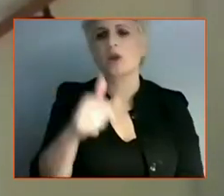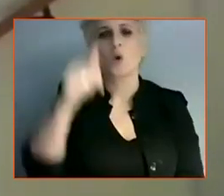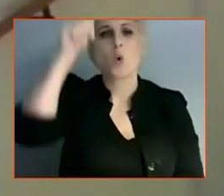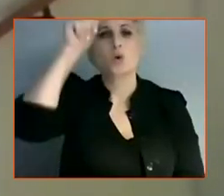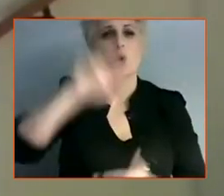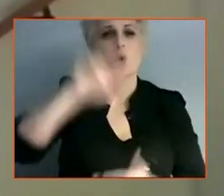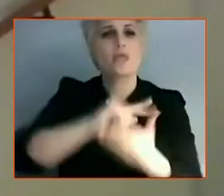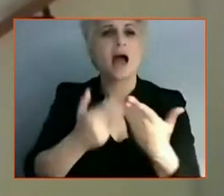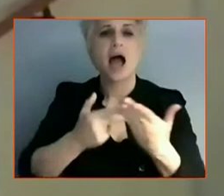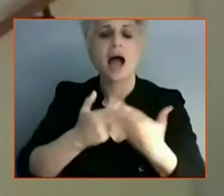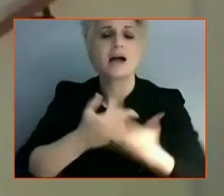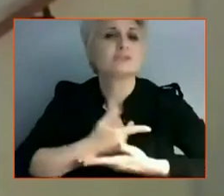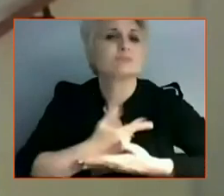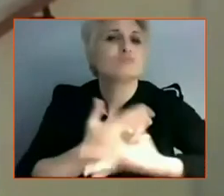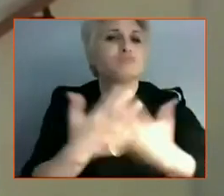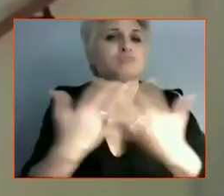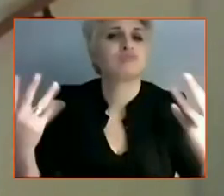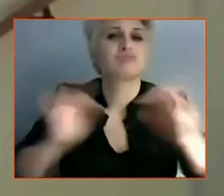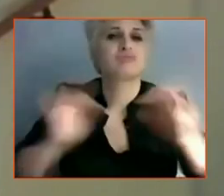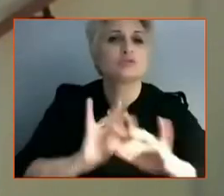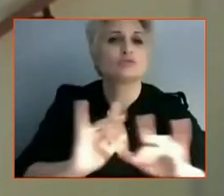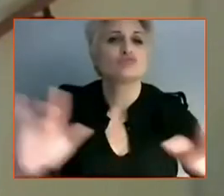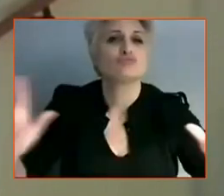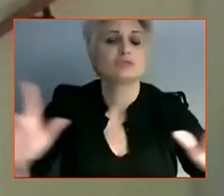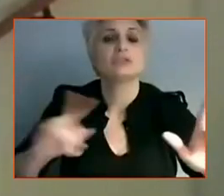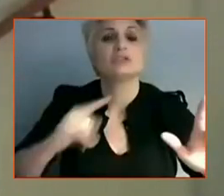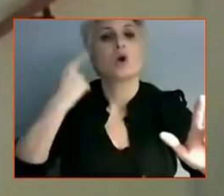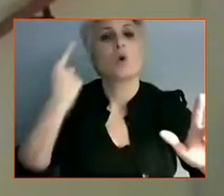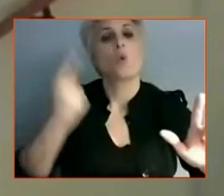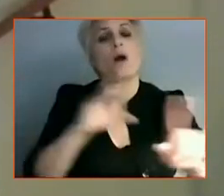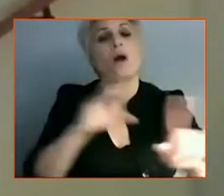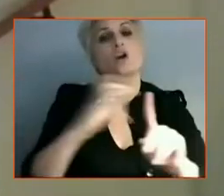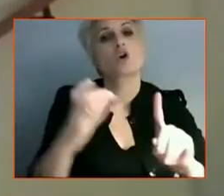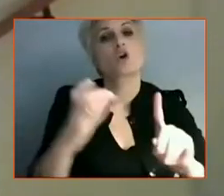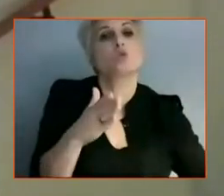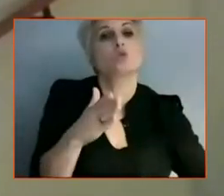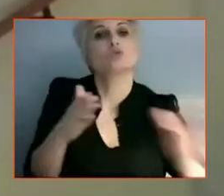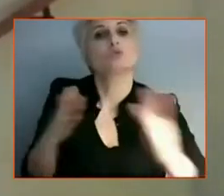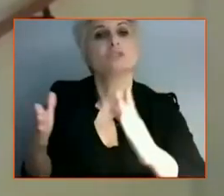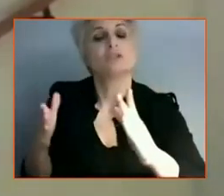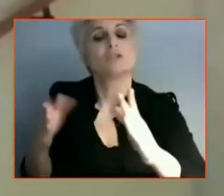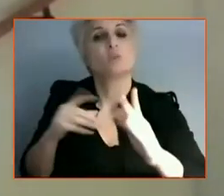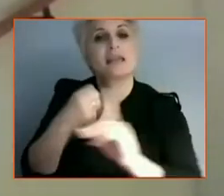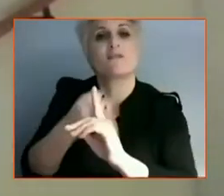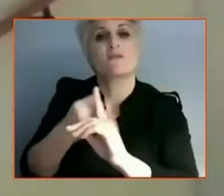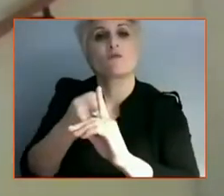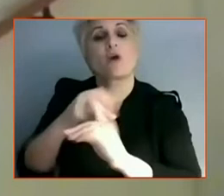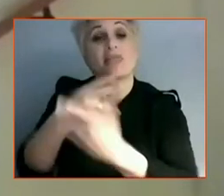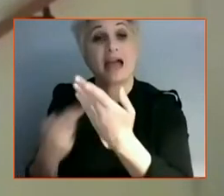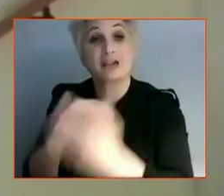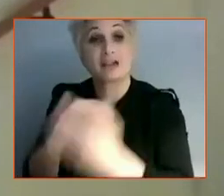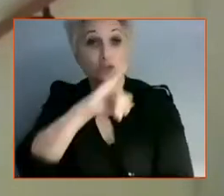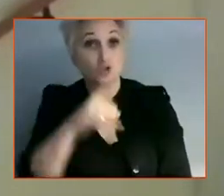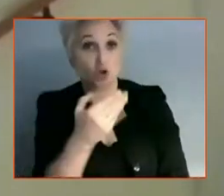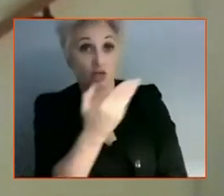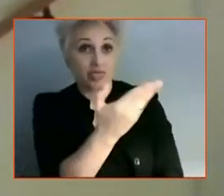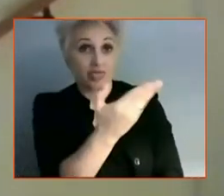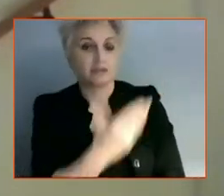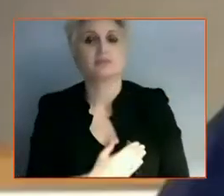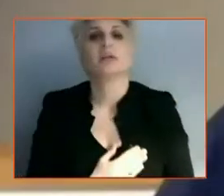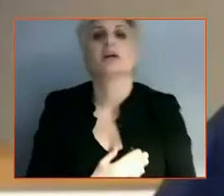transformational shift candidates can advocate for in the arts? Jonathan Young. Look, I would like to